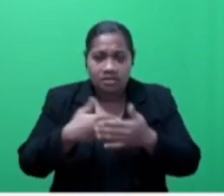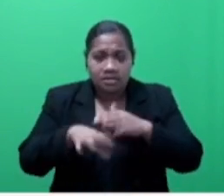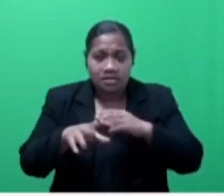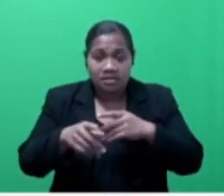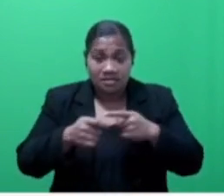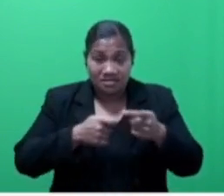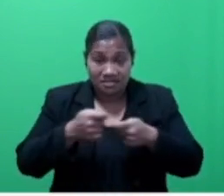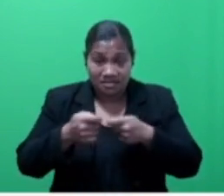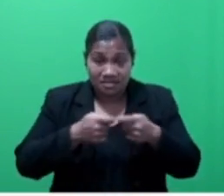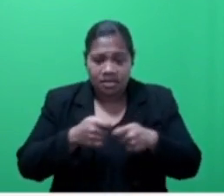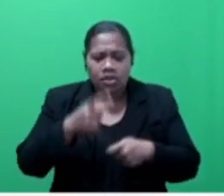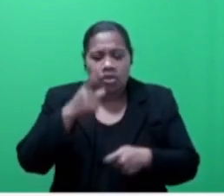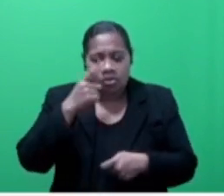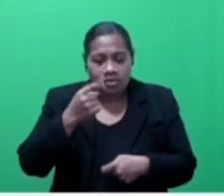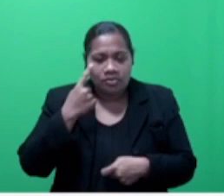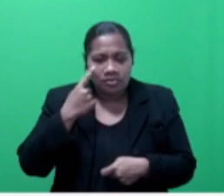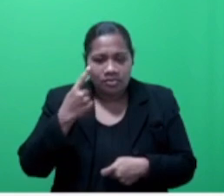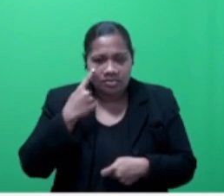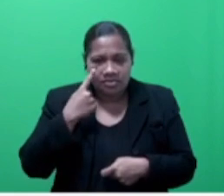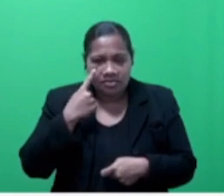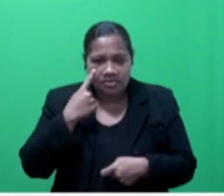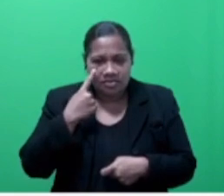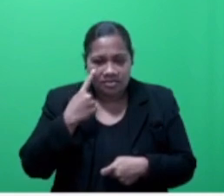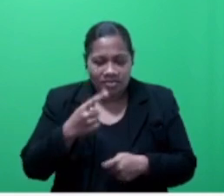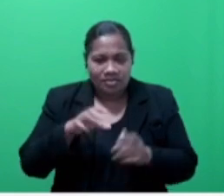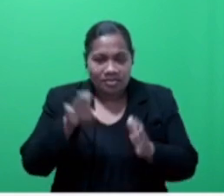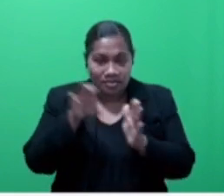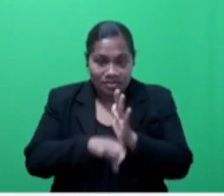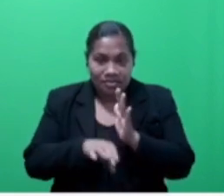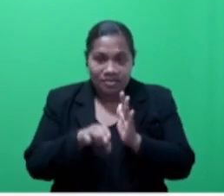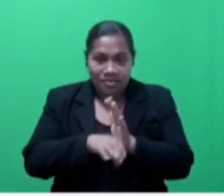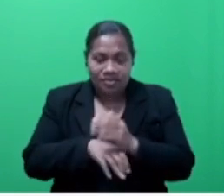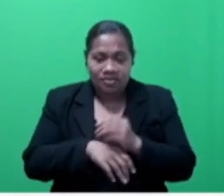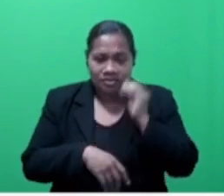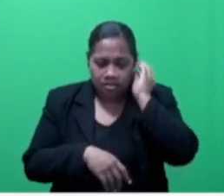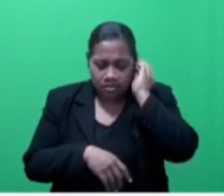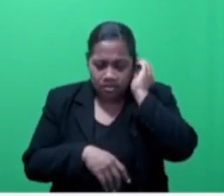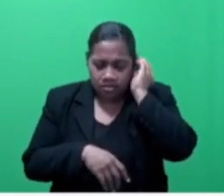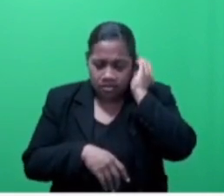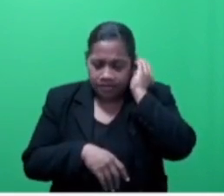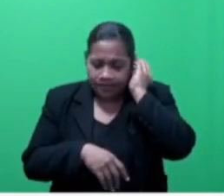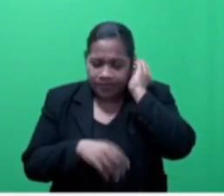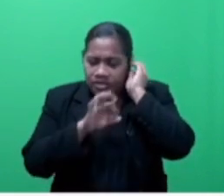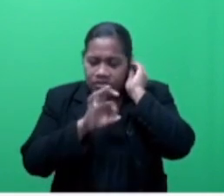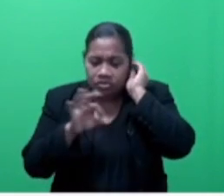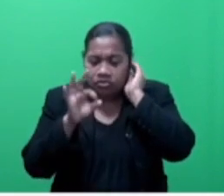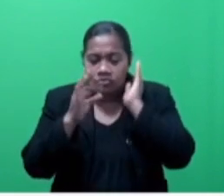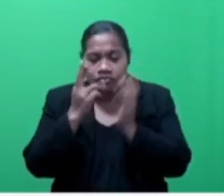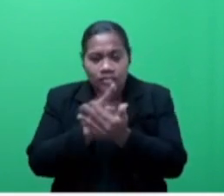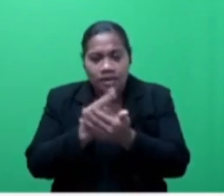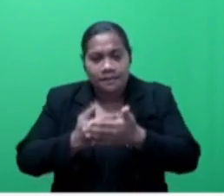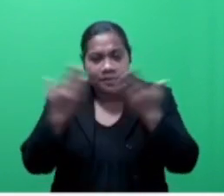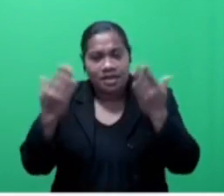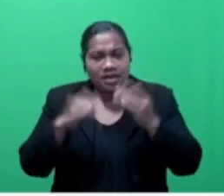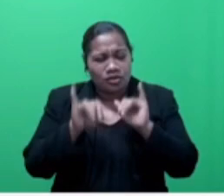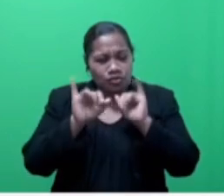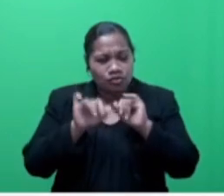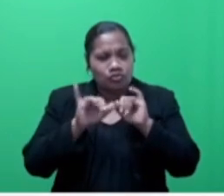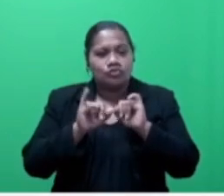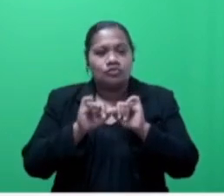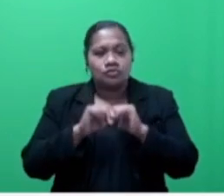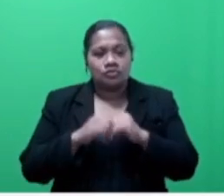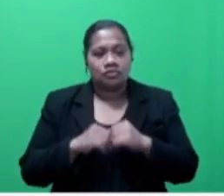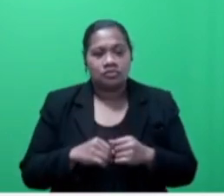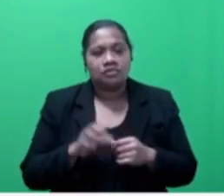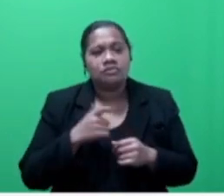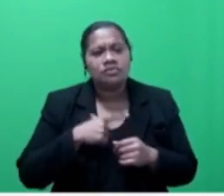fact effectively see the prices plummet. So it's not really, a big issue regarding supply per se, because there is enough